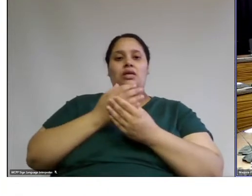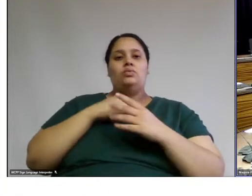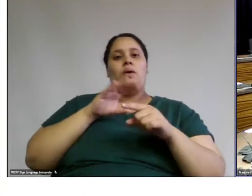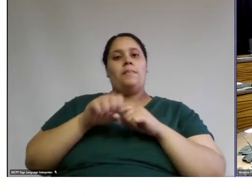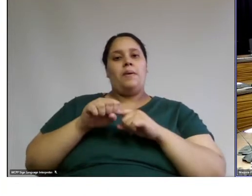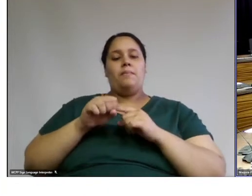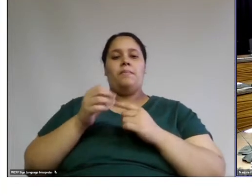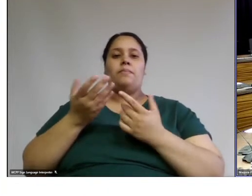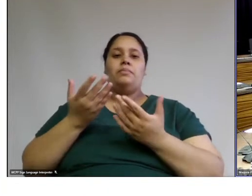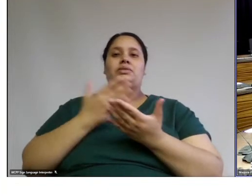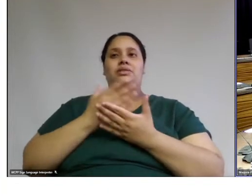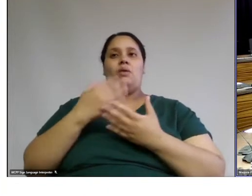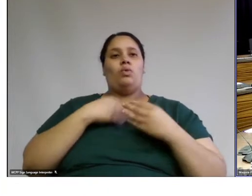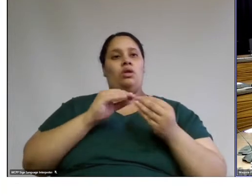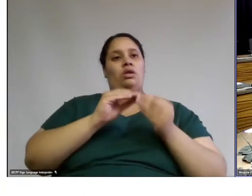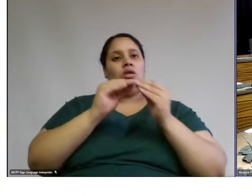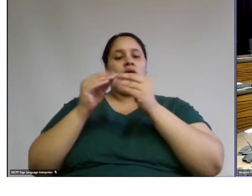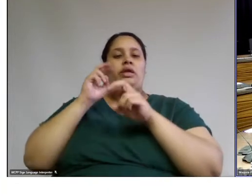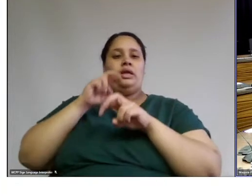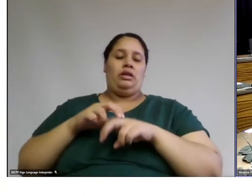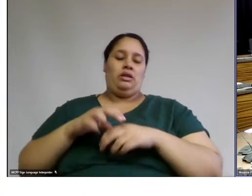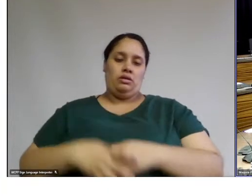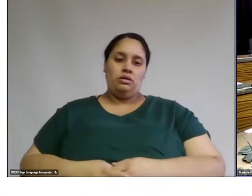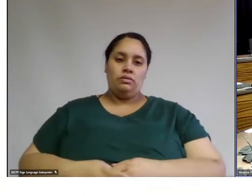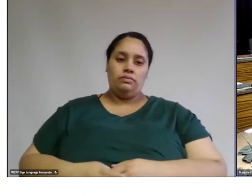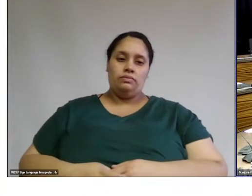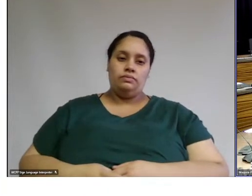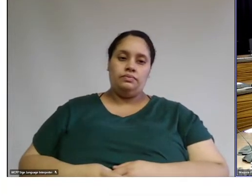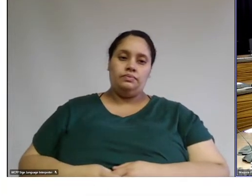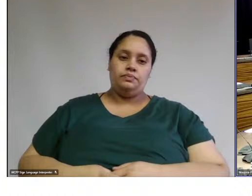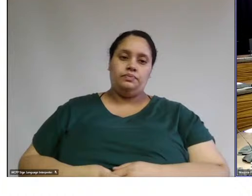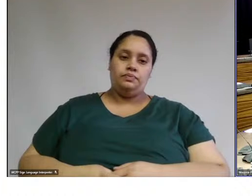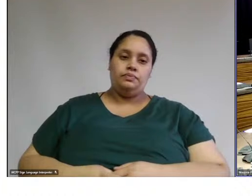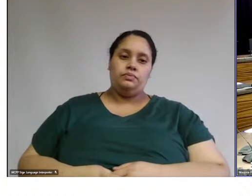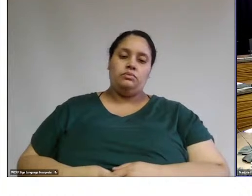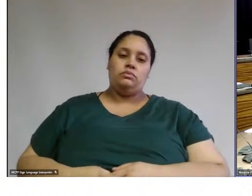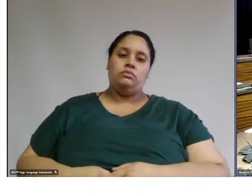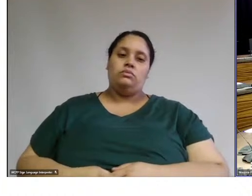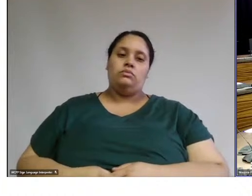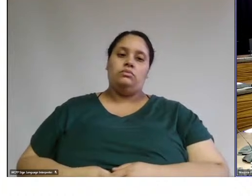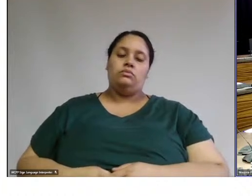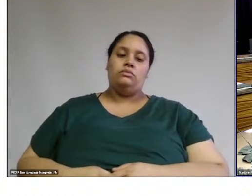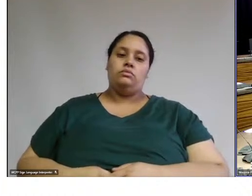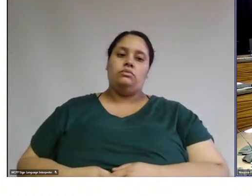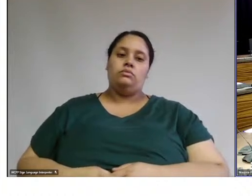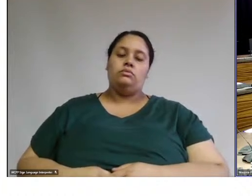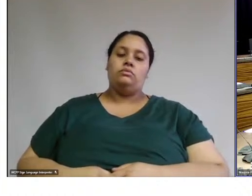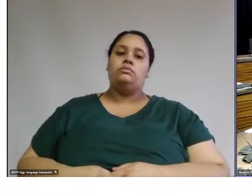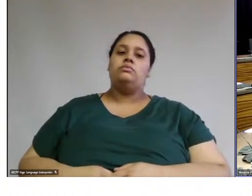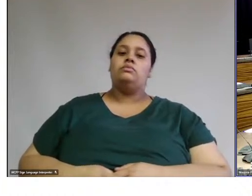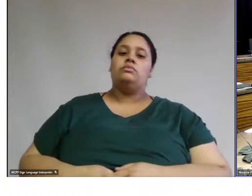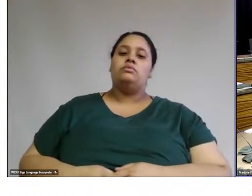some cases, we had to rectify some things as well. However, in some of our schools,